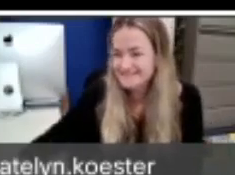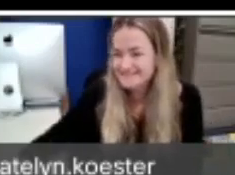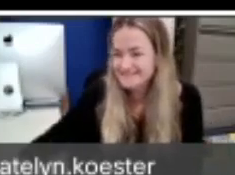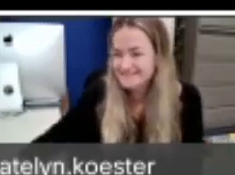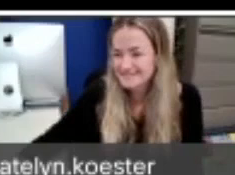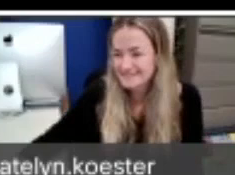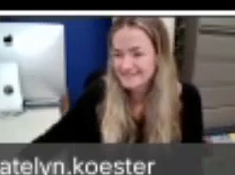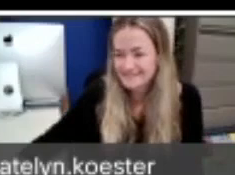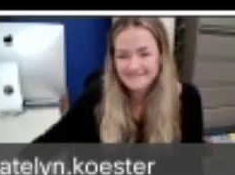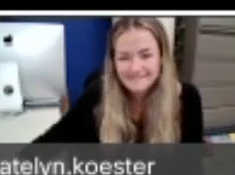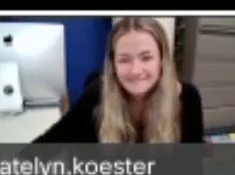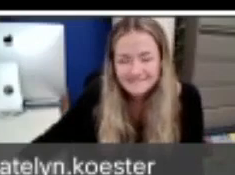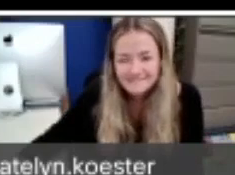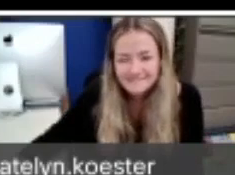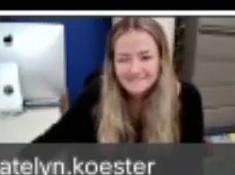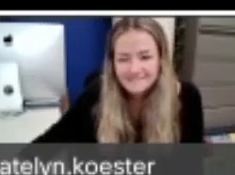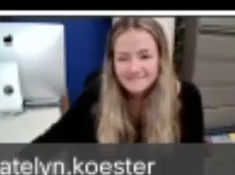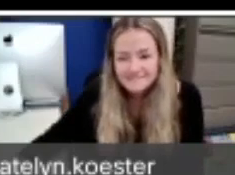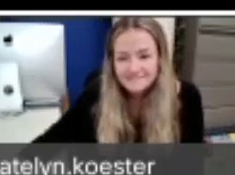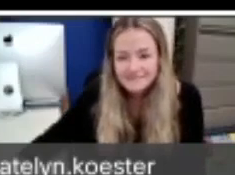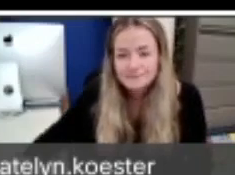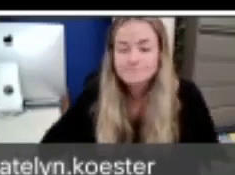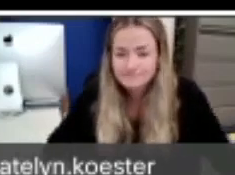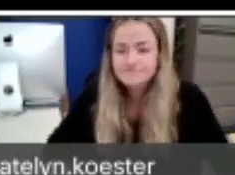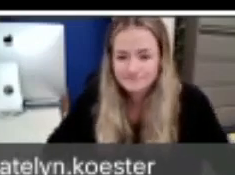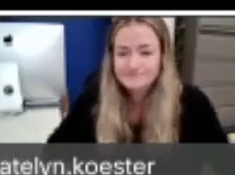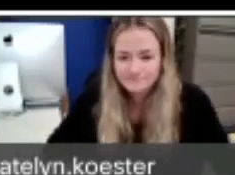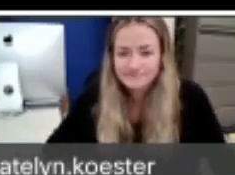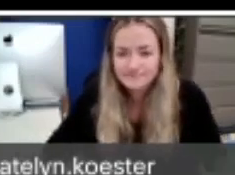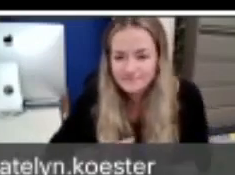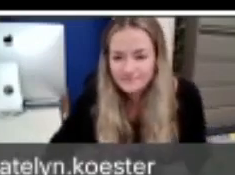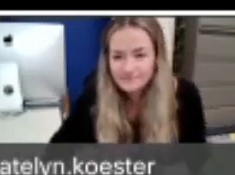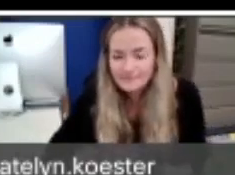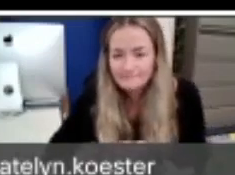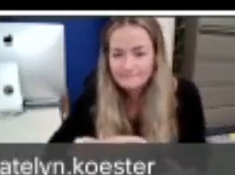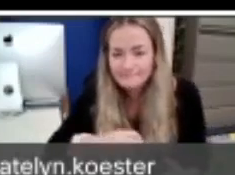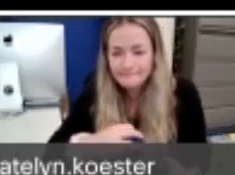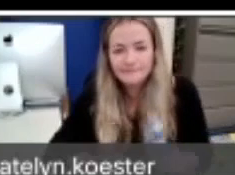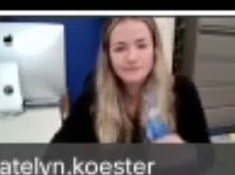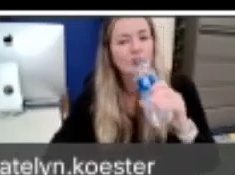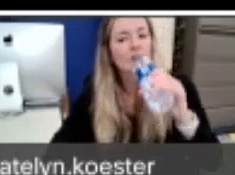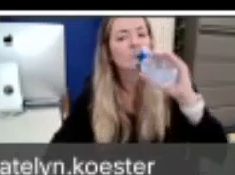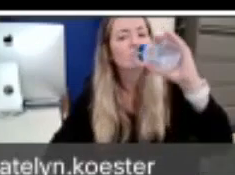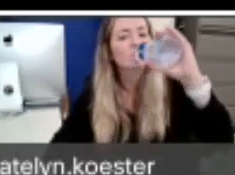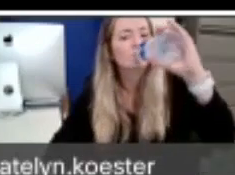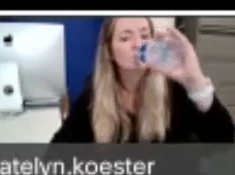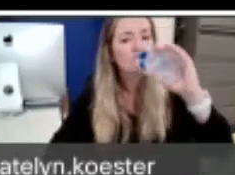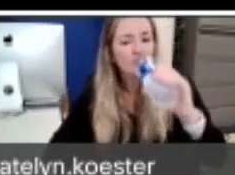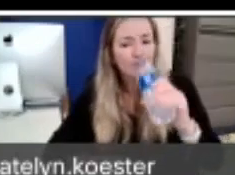I have a quick question. Isn't the number 2 the same as the letter V?